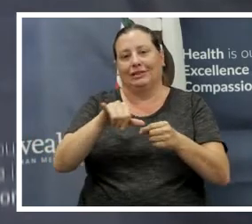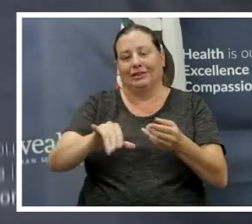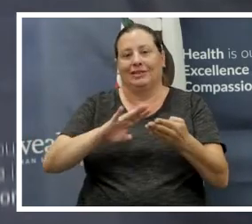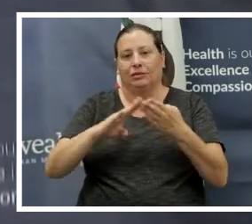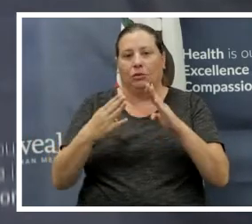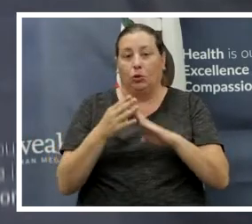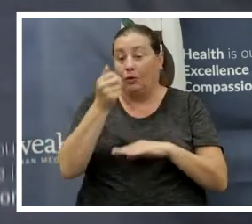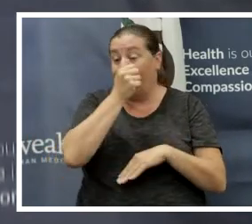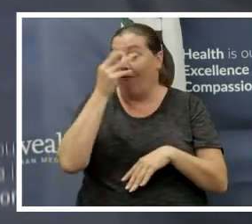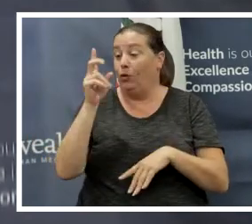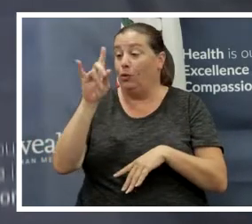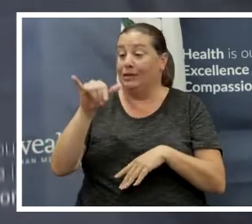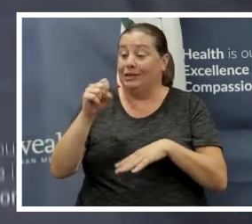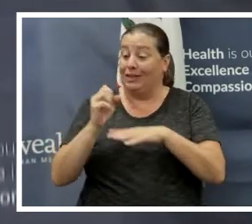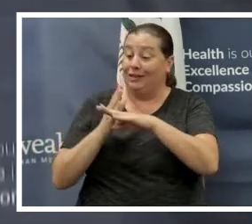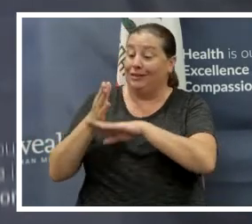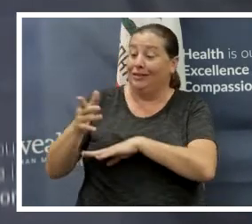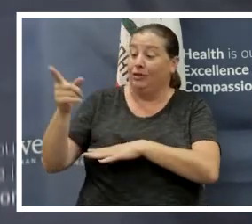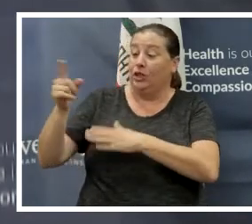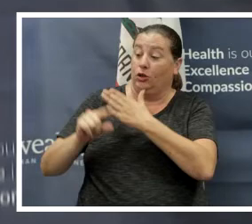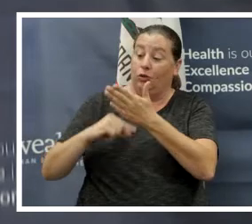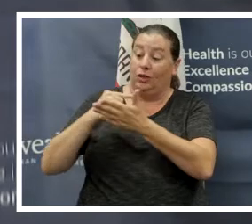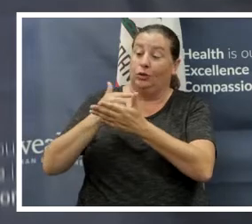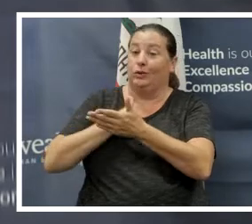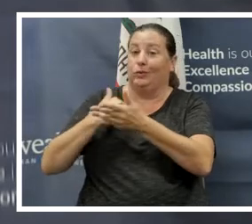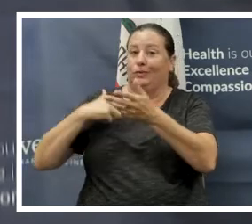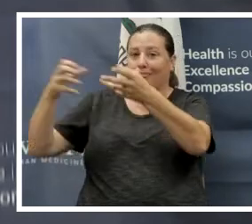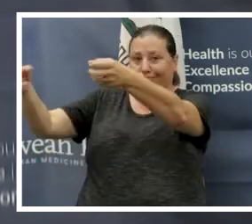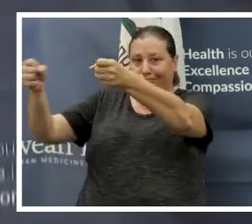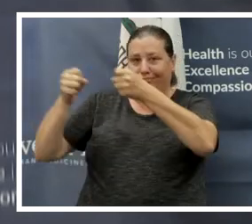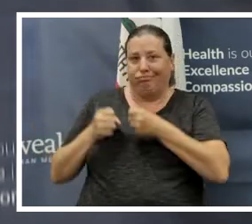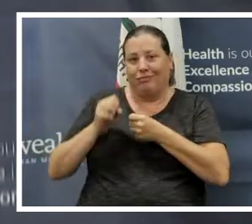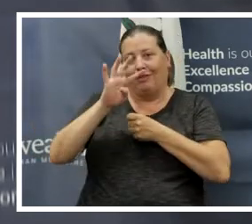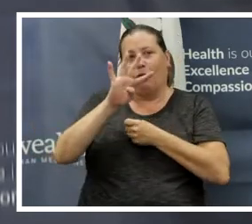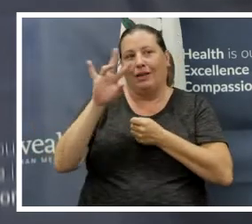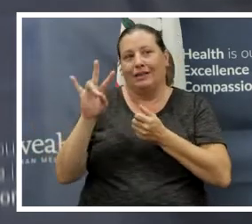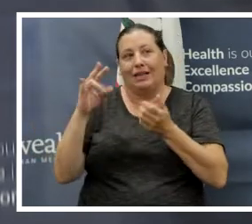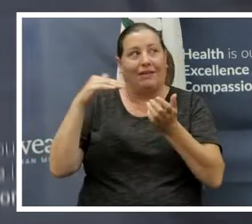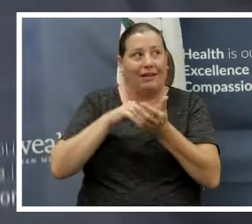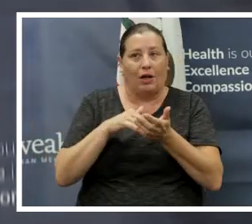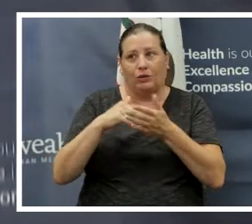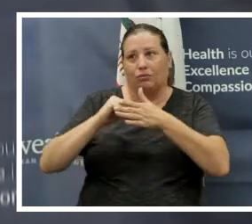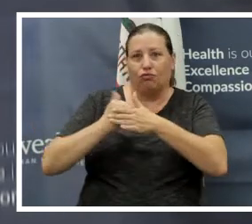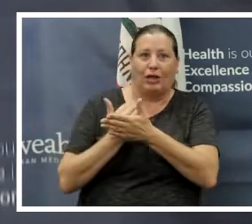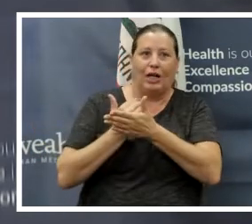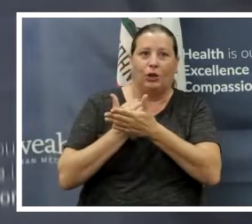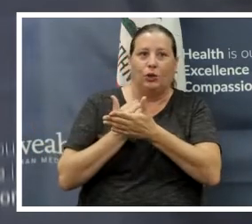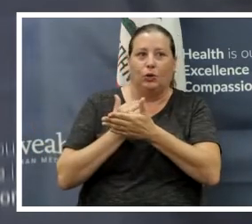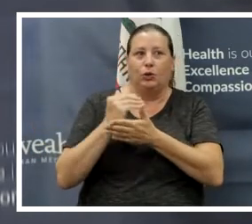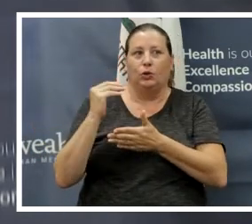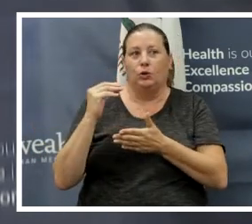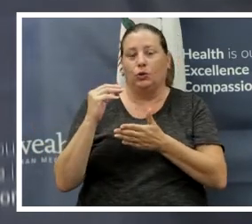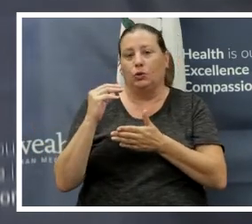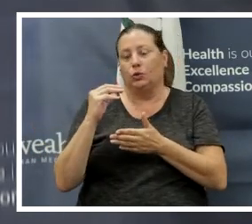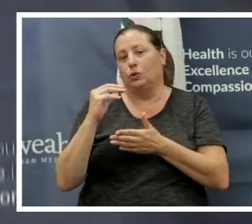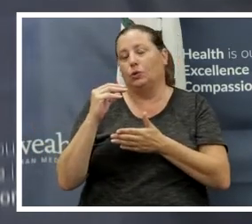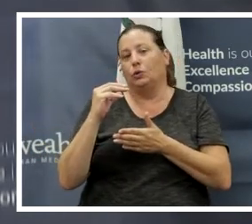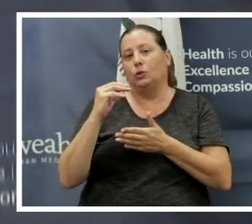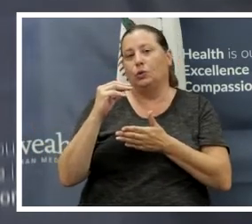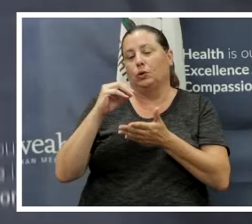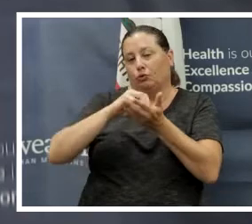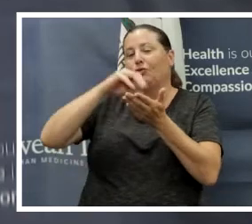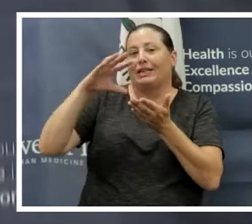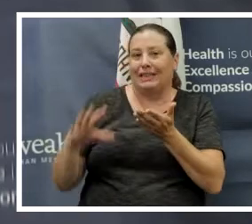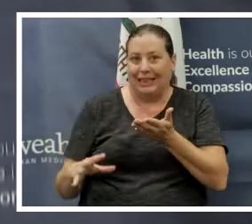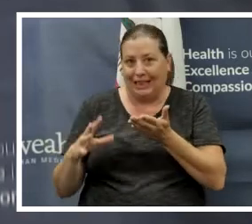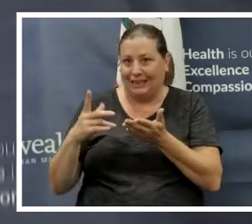we brought 47 brand new residents came to Kaweah Delta and started their journey to become full-fledged